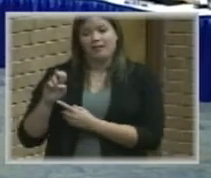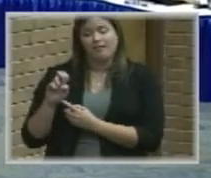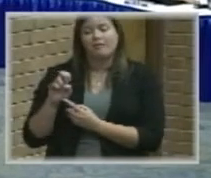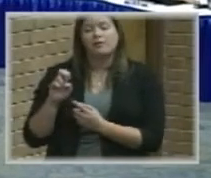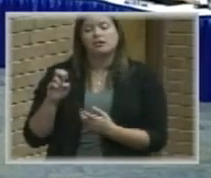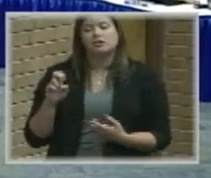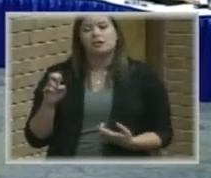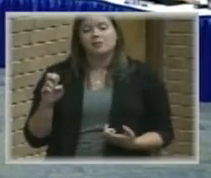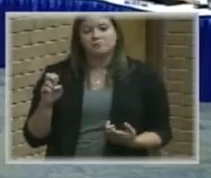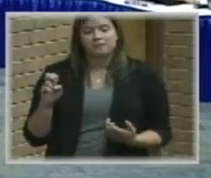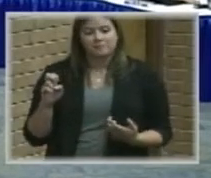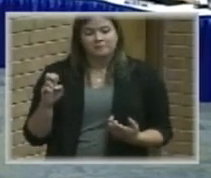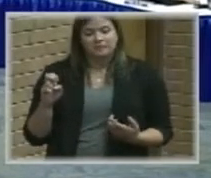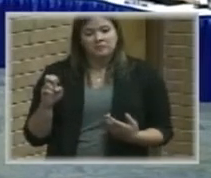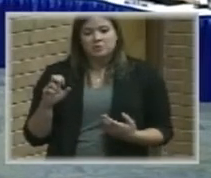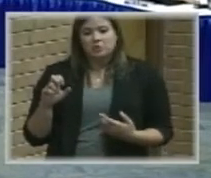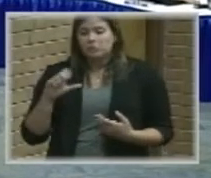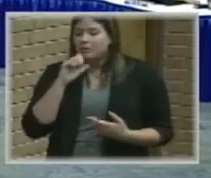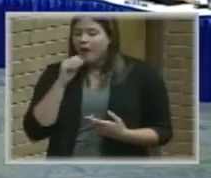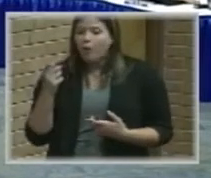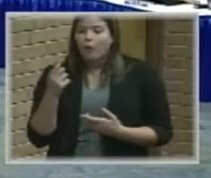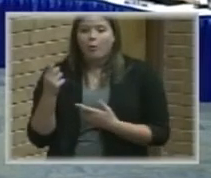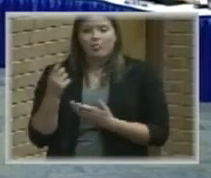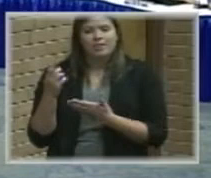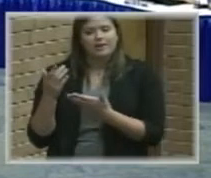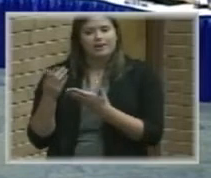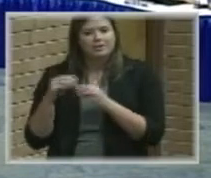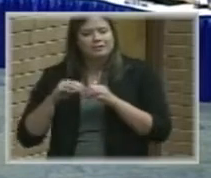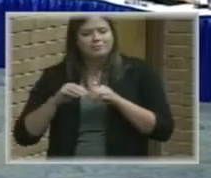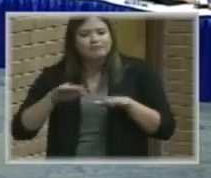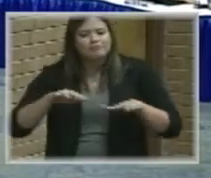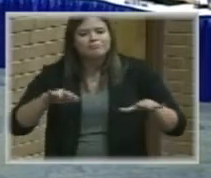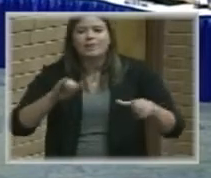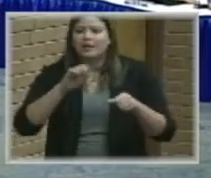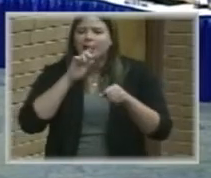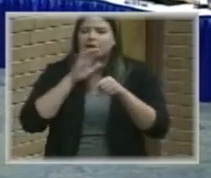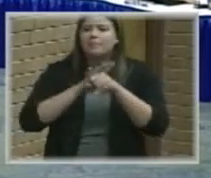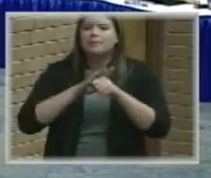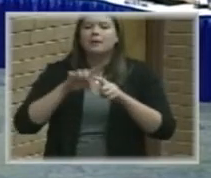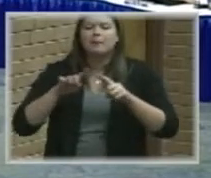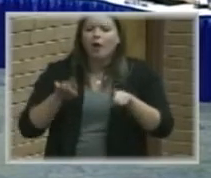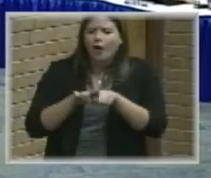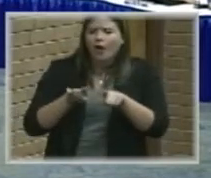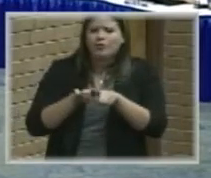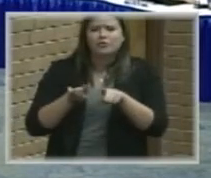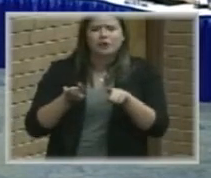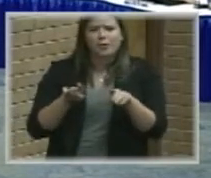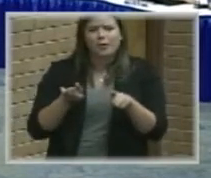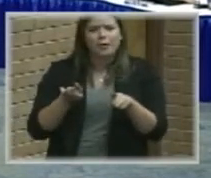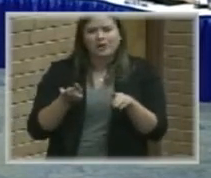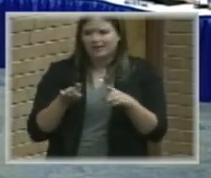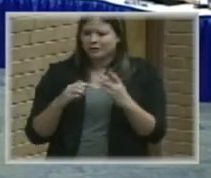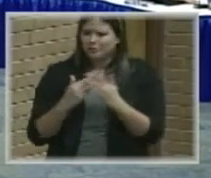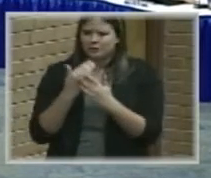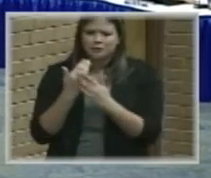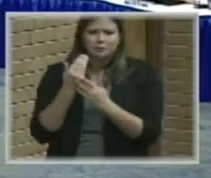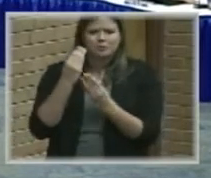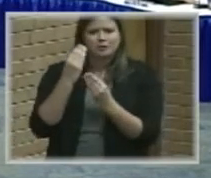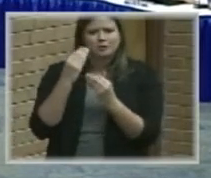only that commitment, but just the breadth of knowledge that he has about, I know, when we were looking